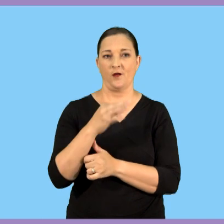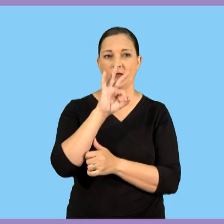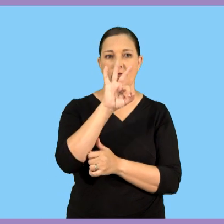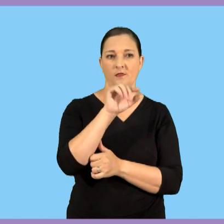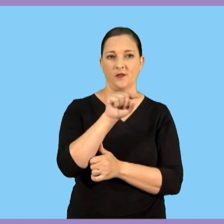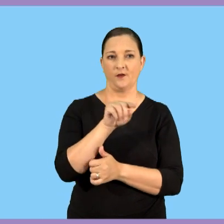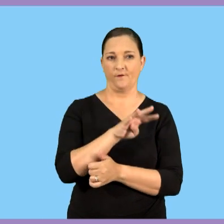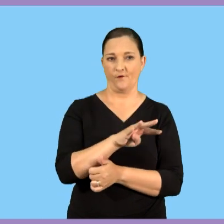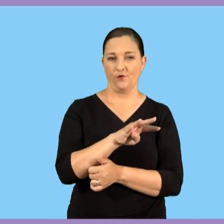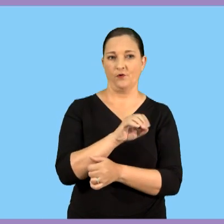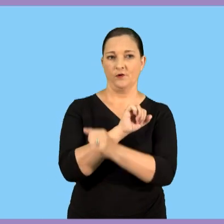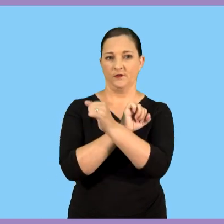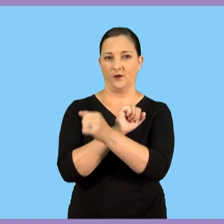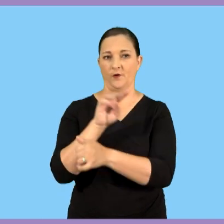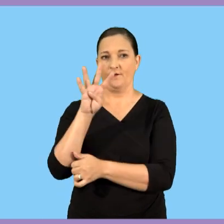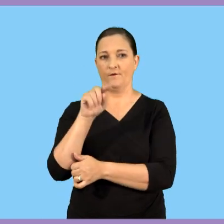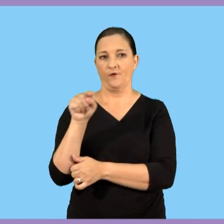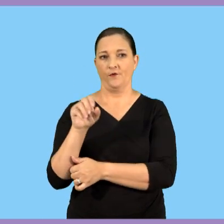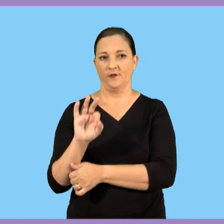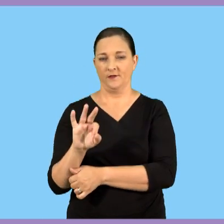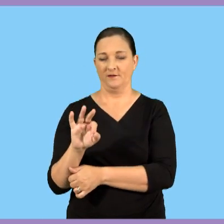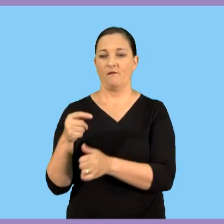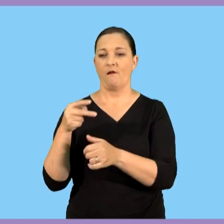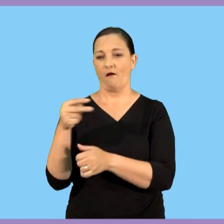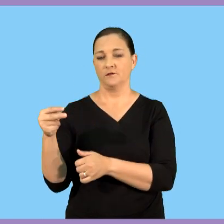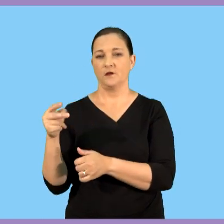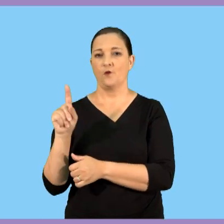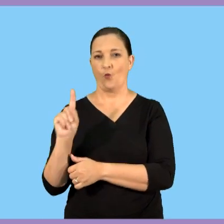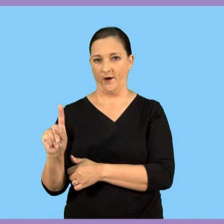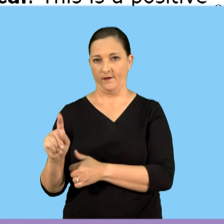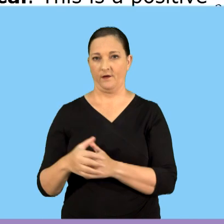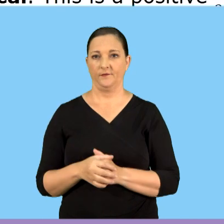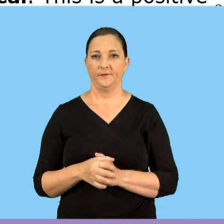3/4 multiplied by 4/3, that gives us a 1.